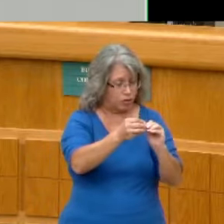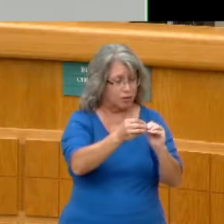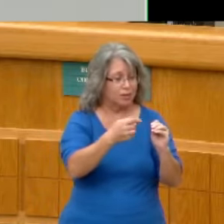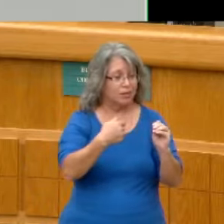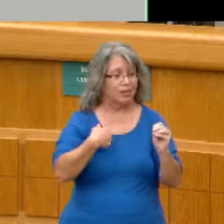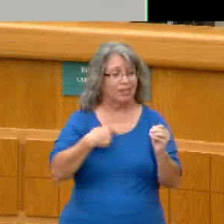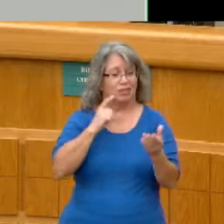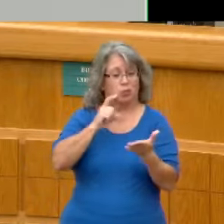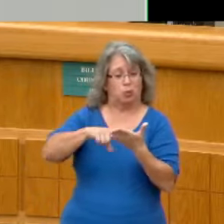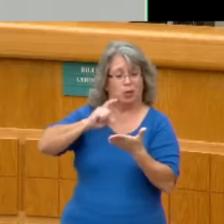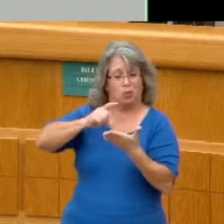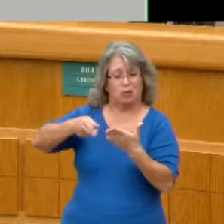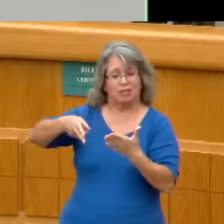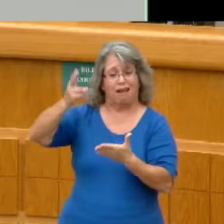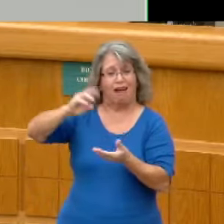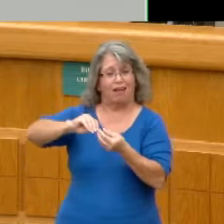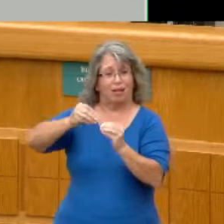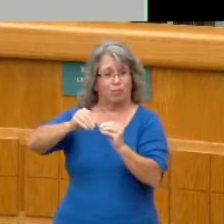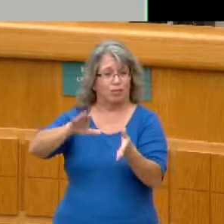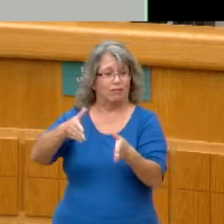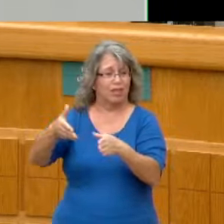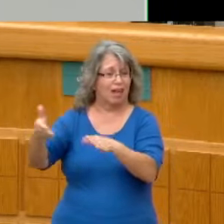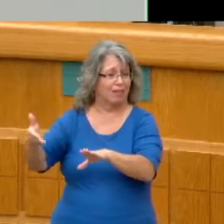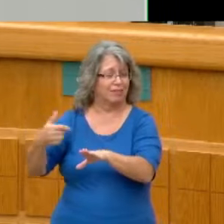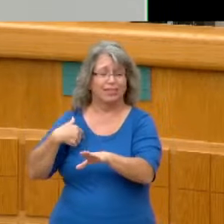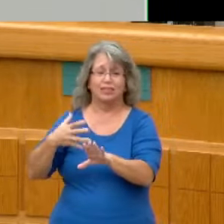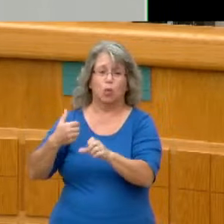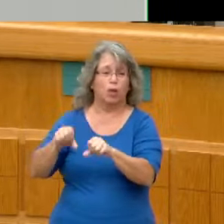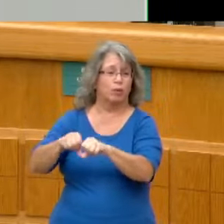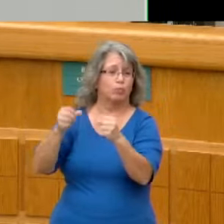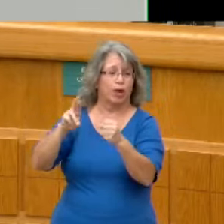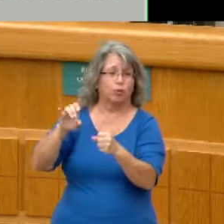break records for that, but that remains to be seen.